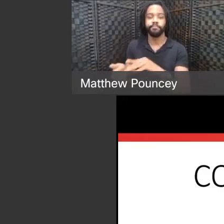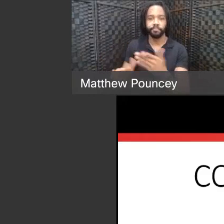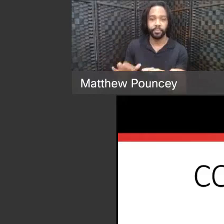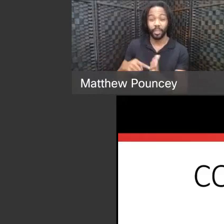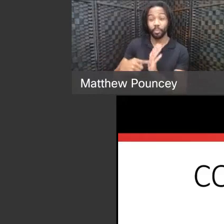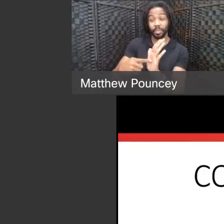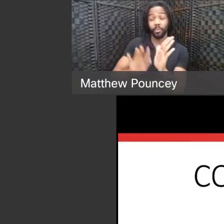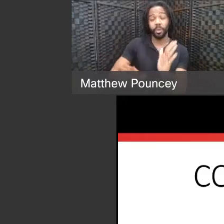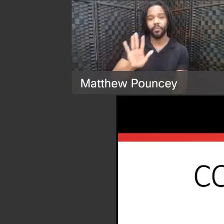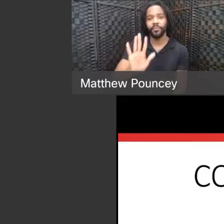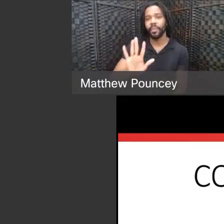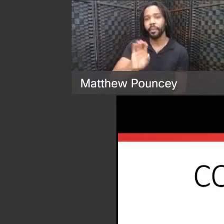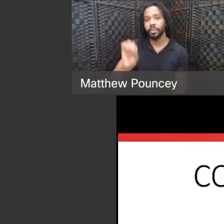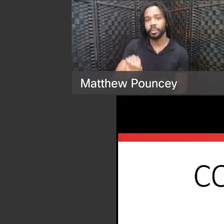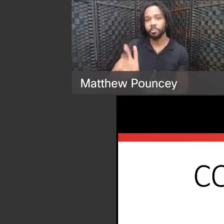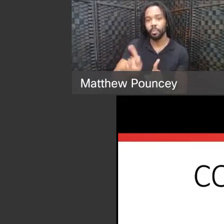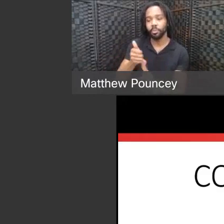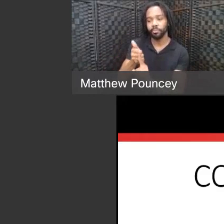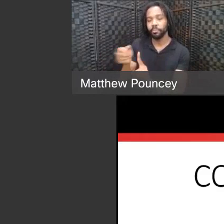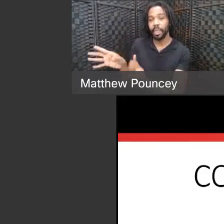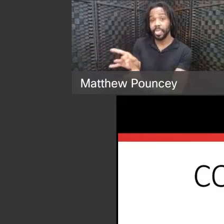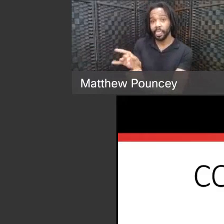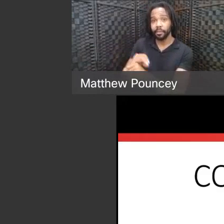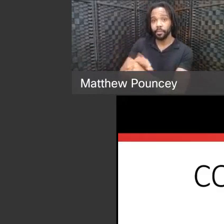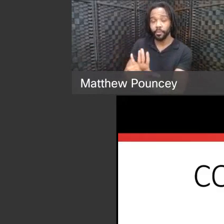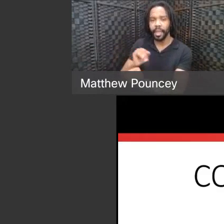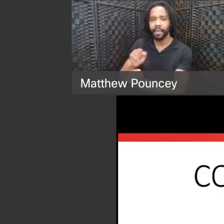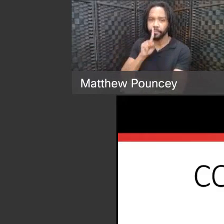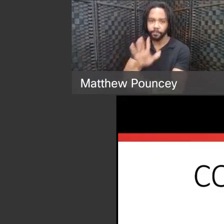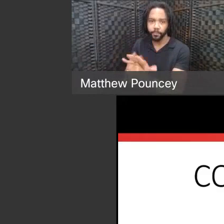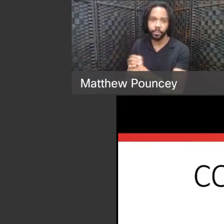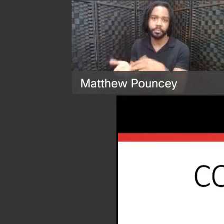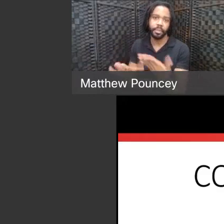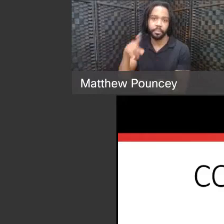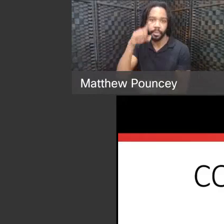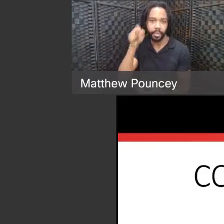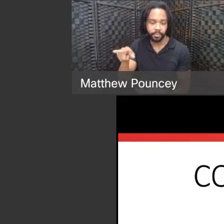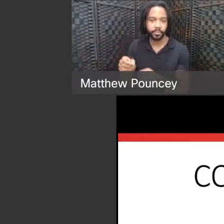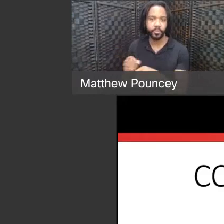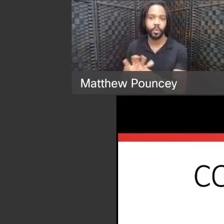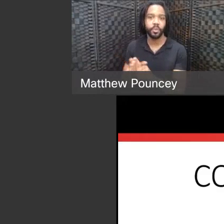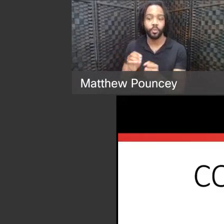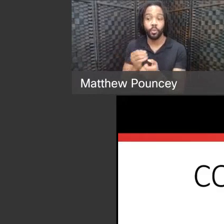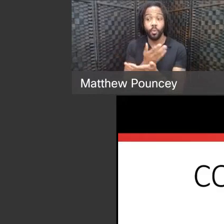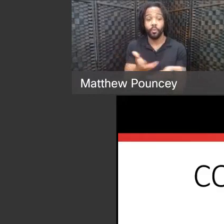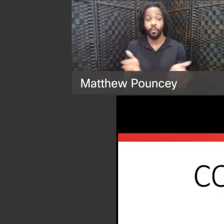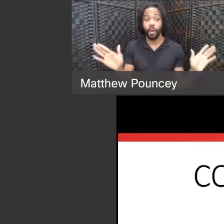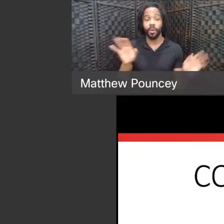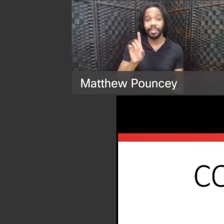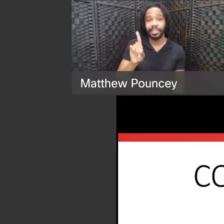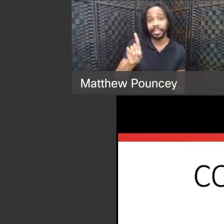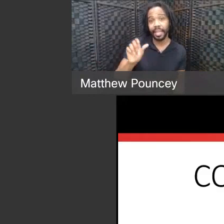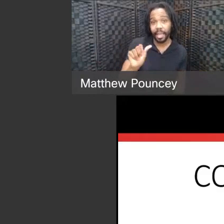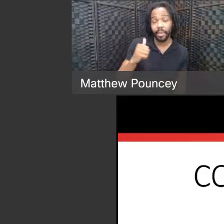in supported living who contracted COVID and had a confirmed COVID death. So overall in DDA,